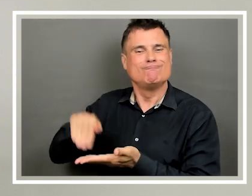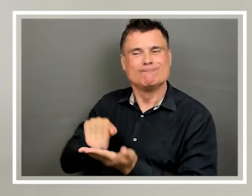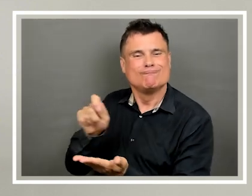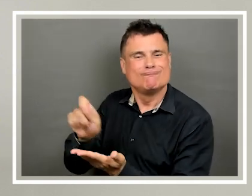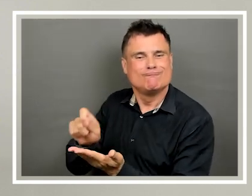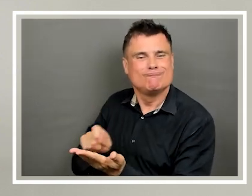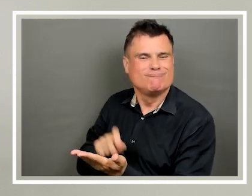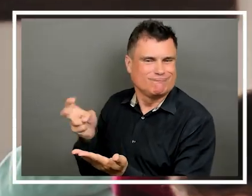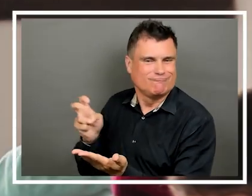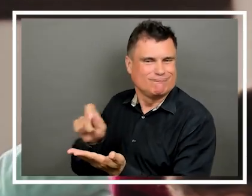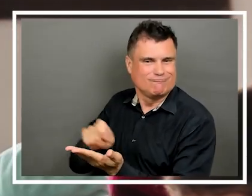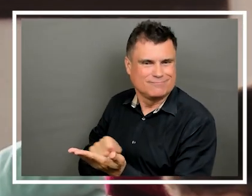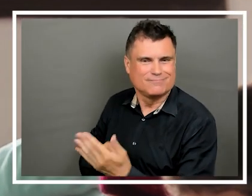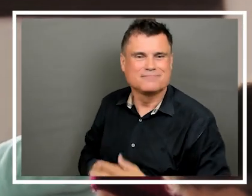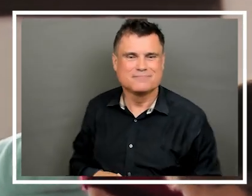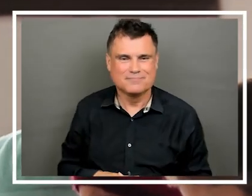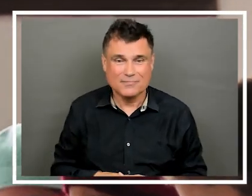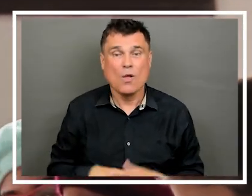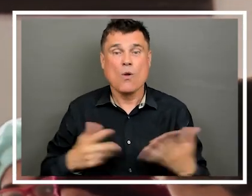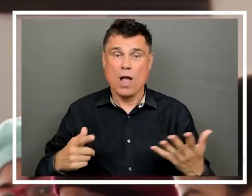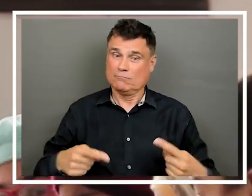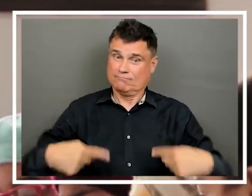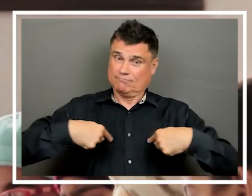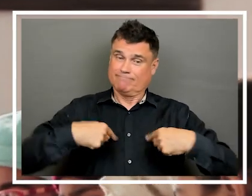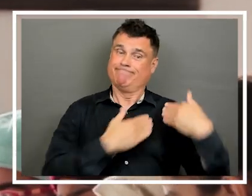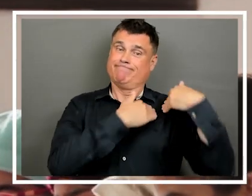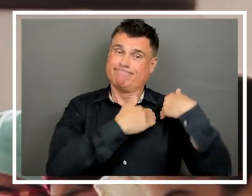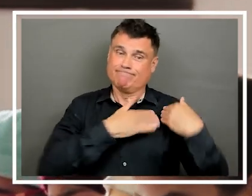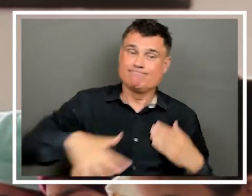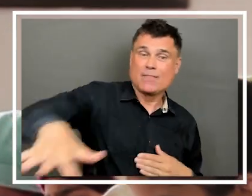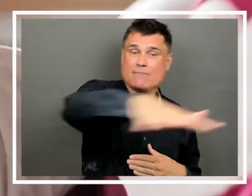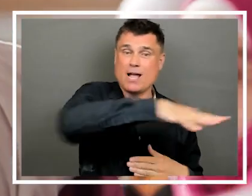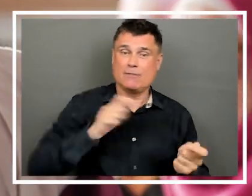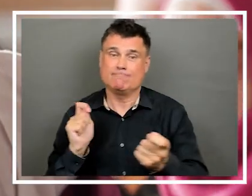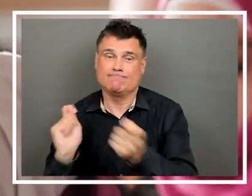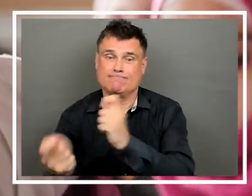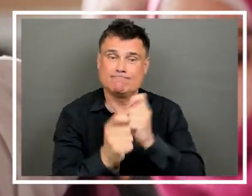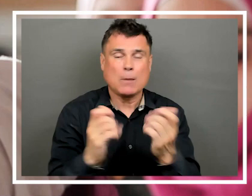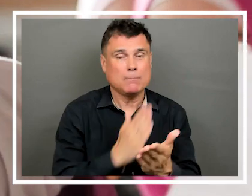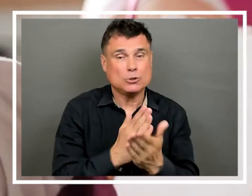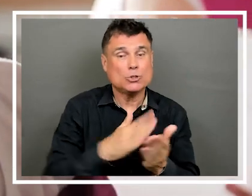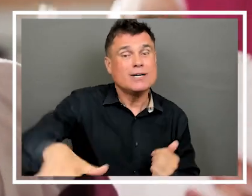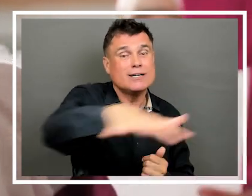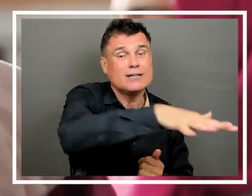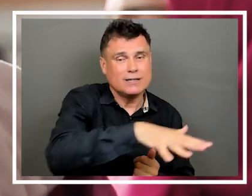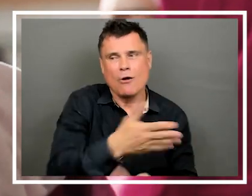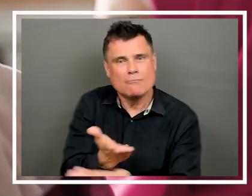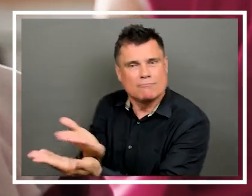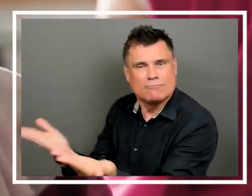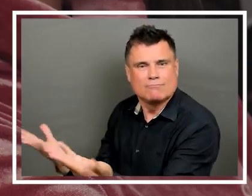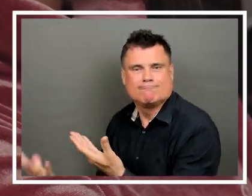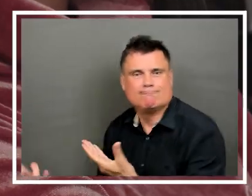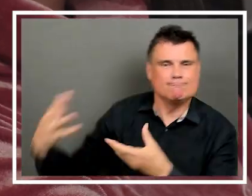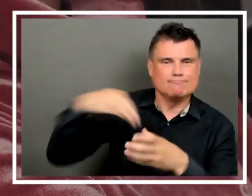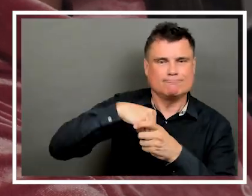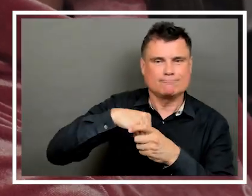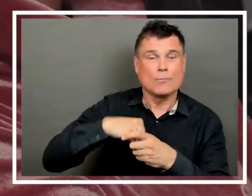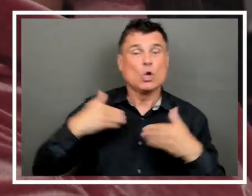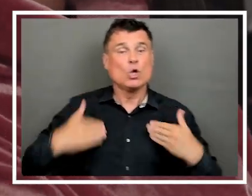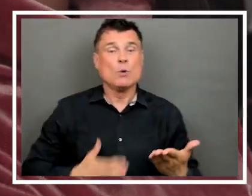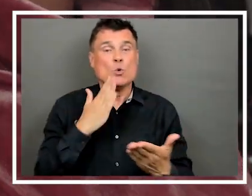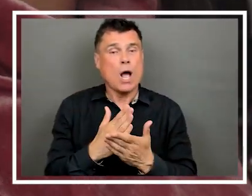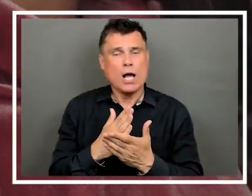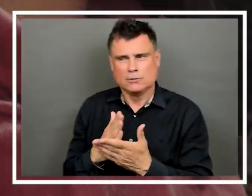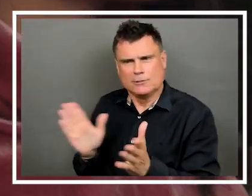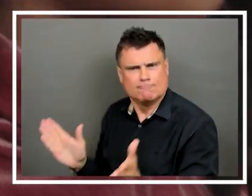includes everyone. The human rights approach empowers persons with disabilities to be active in society, making their